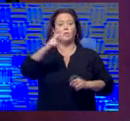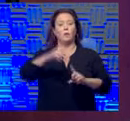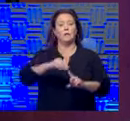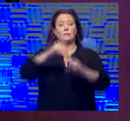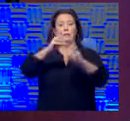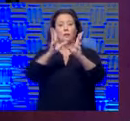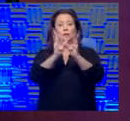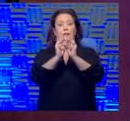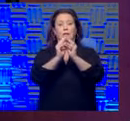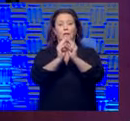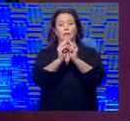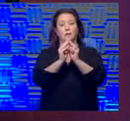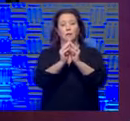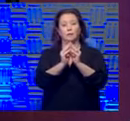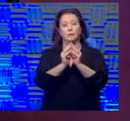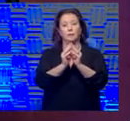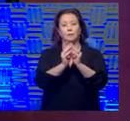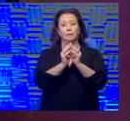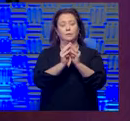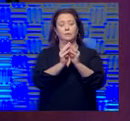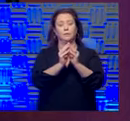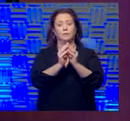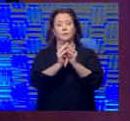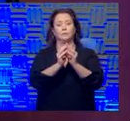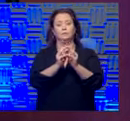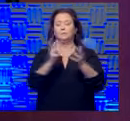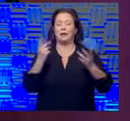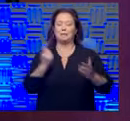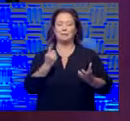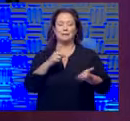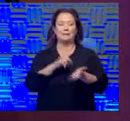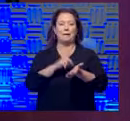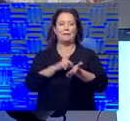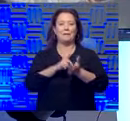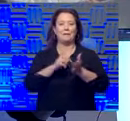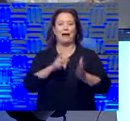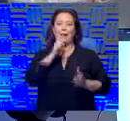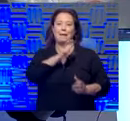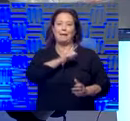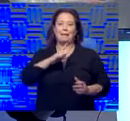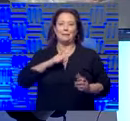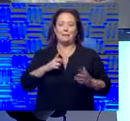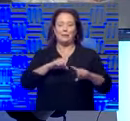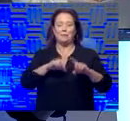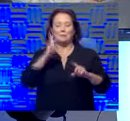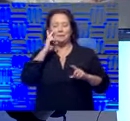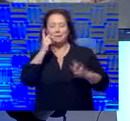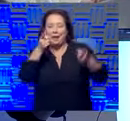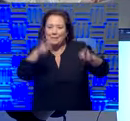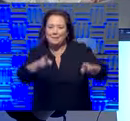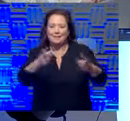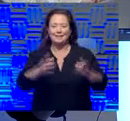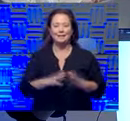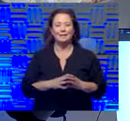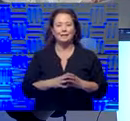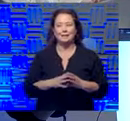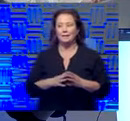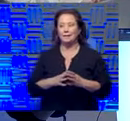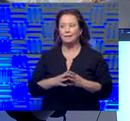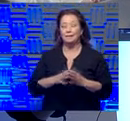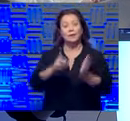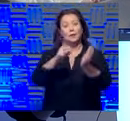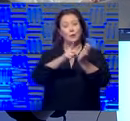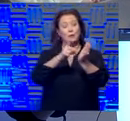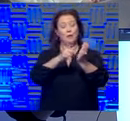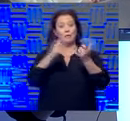session. I'm just a doctor. I'm not a legislator. We'll see how that goes. You're a doctor now